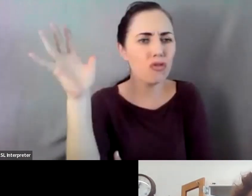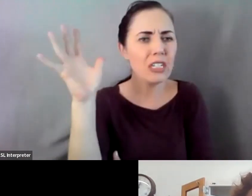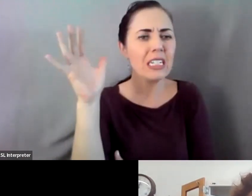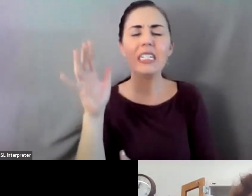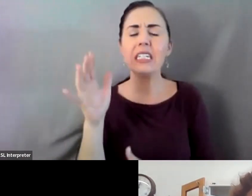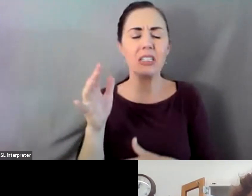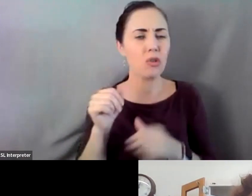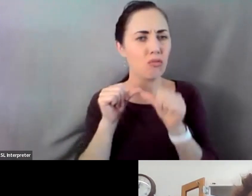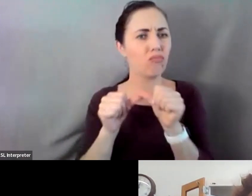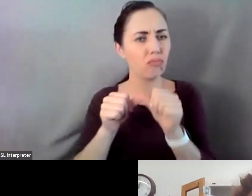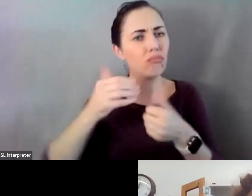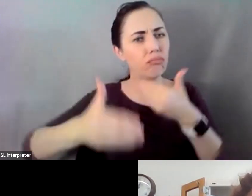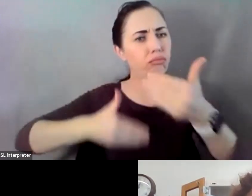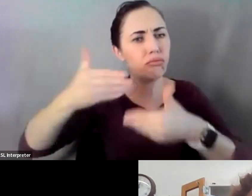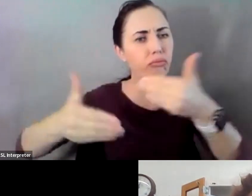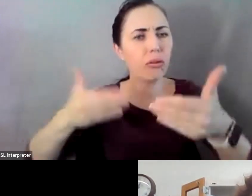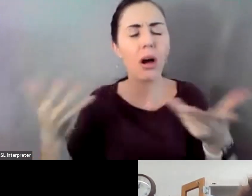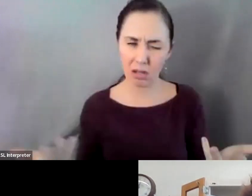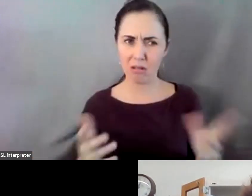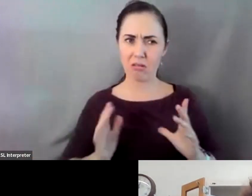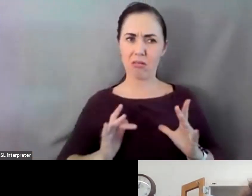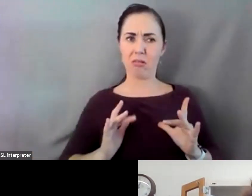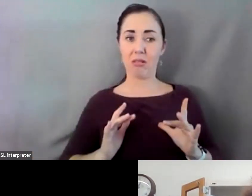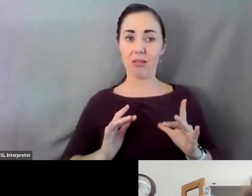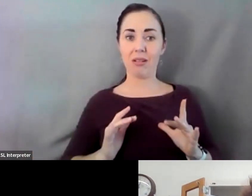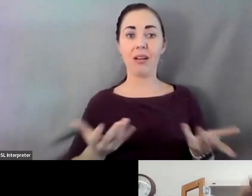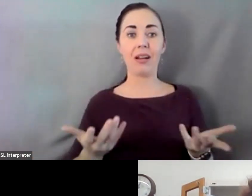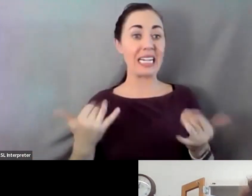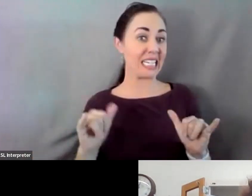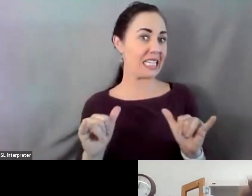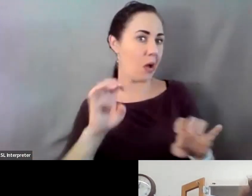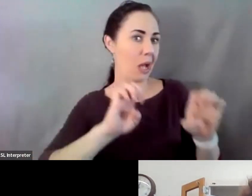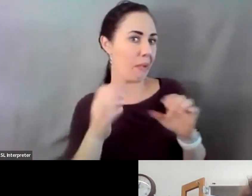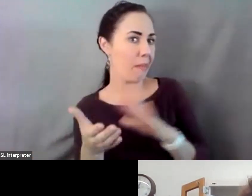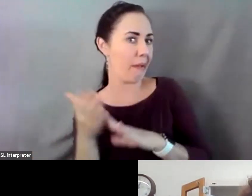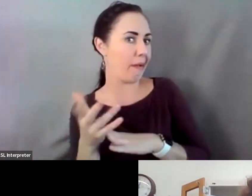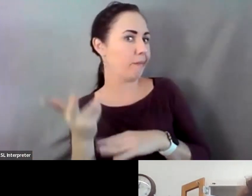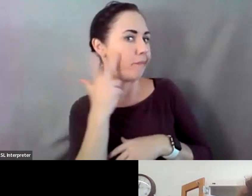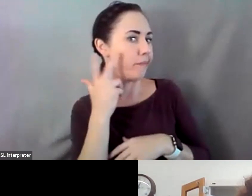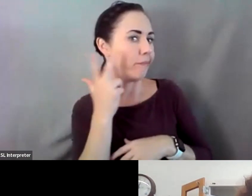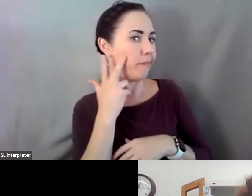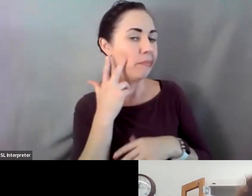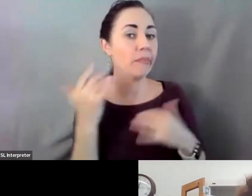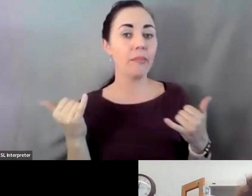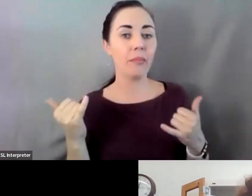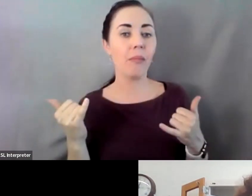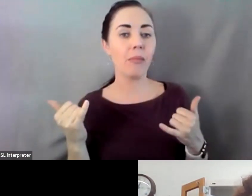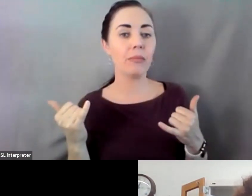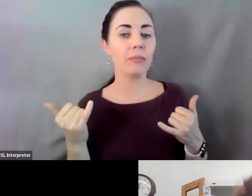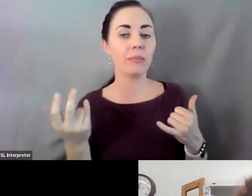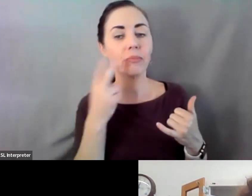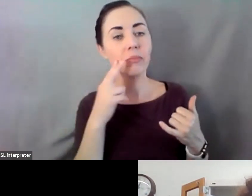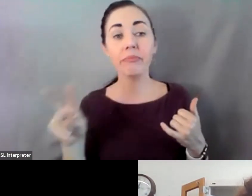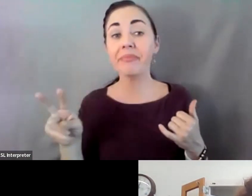fungus. That's pretty neat. So, hey, you know what? We still have an experiment running. So I thought this would be a great time to take a look